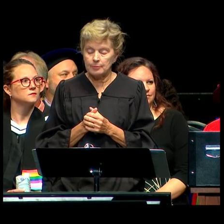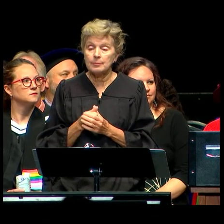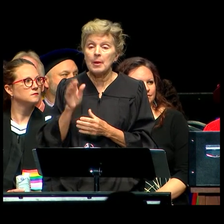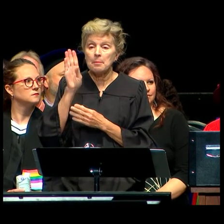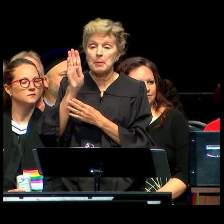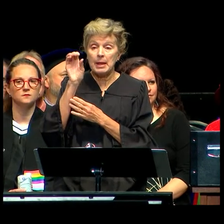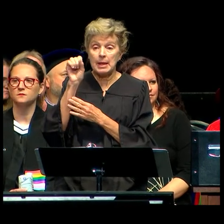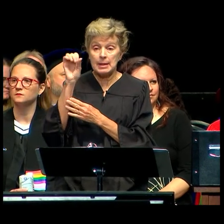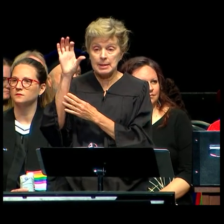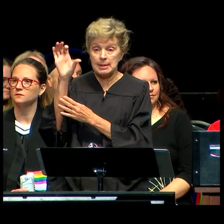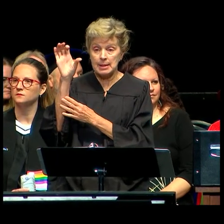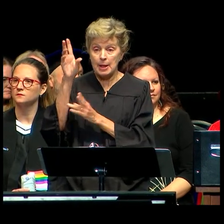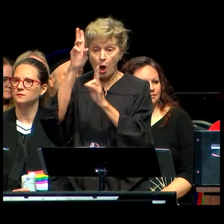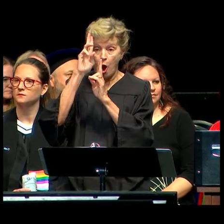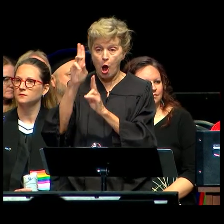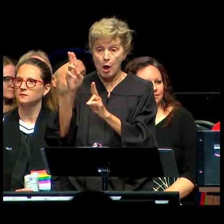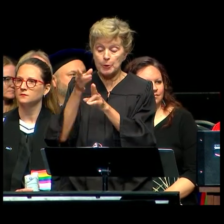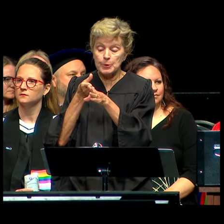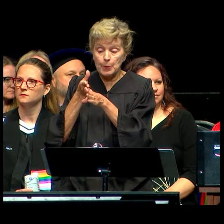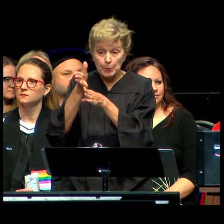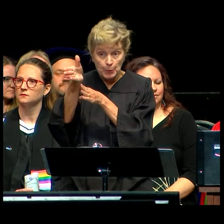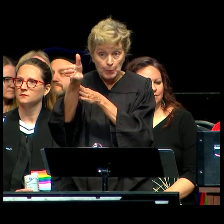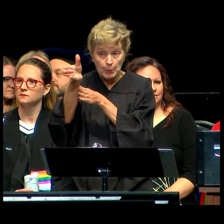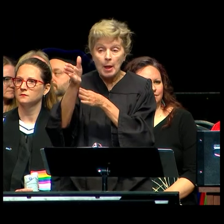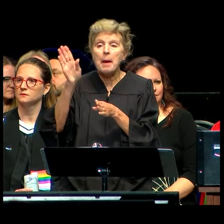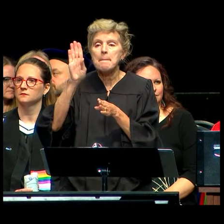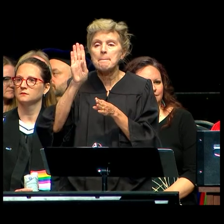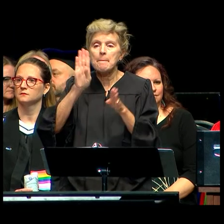Bachelor of Science, Honors in Biology.